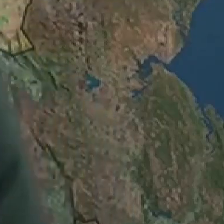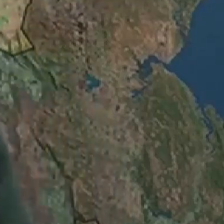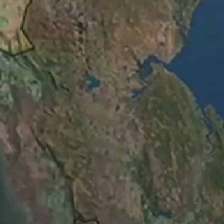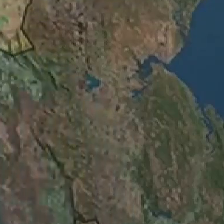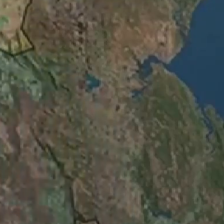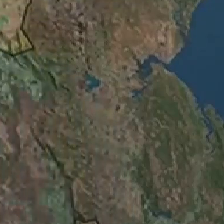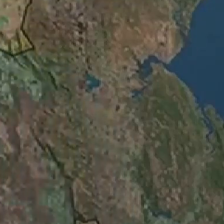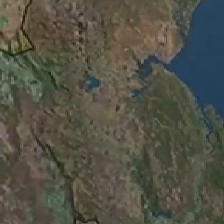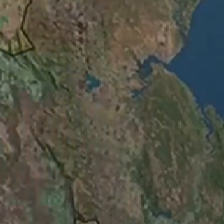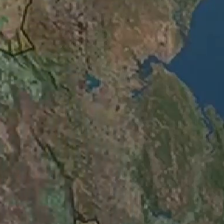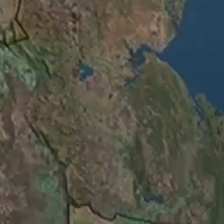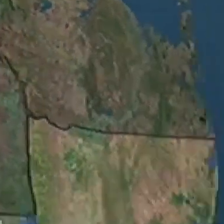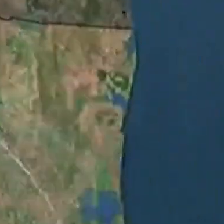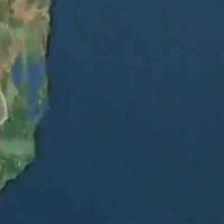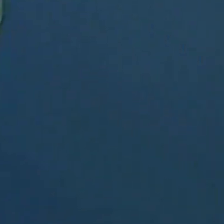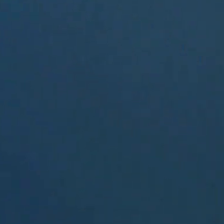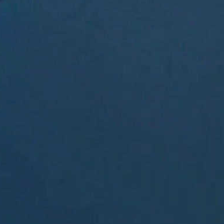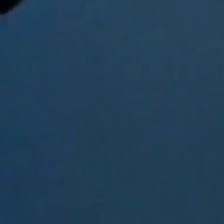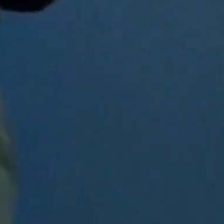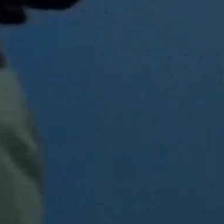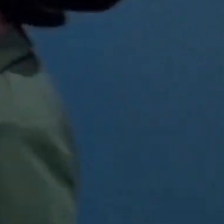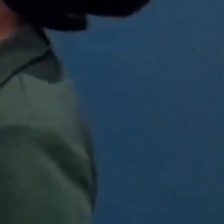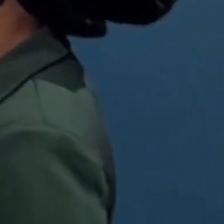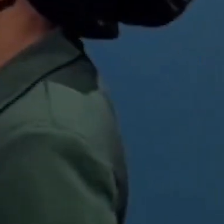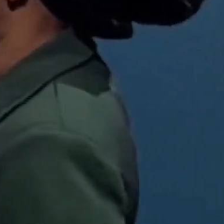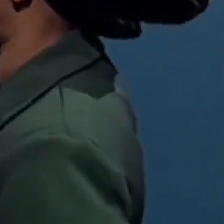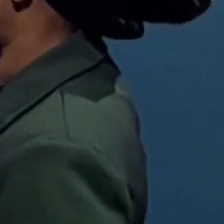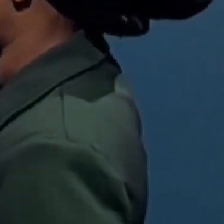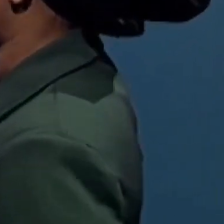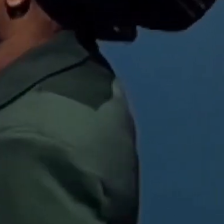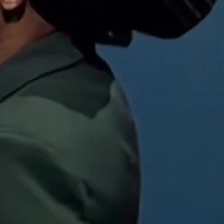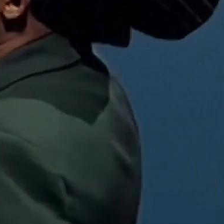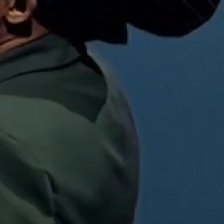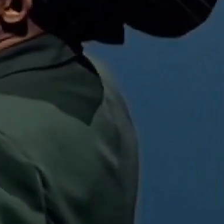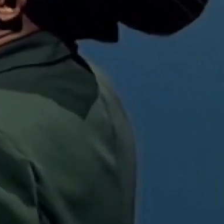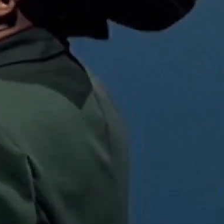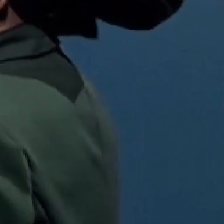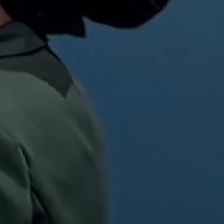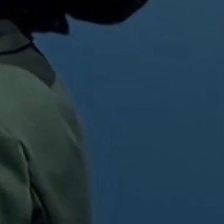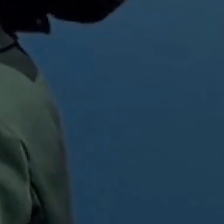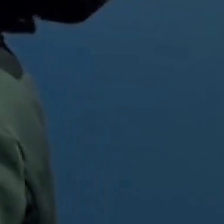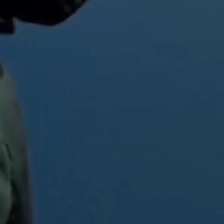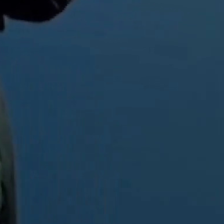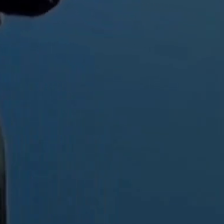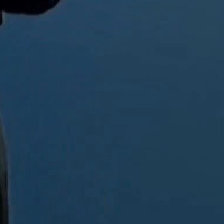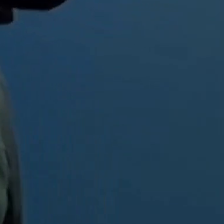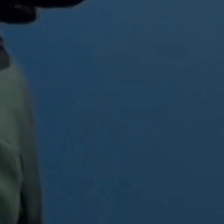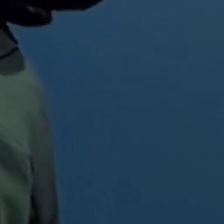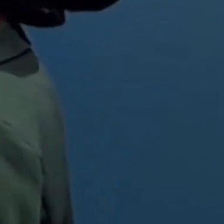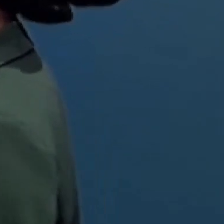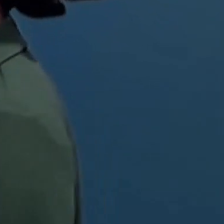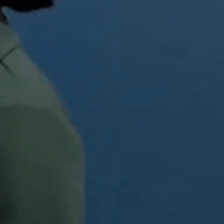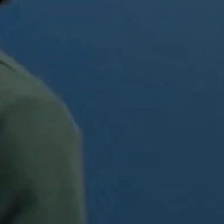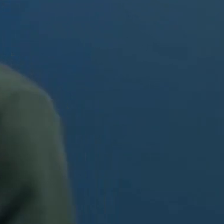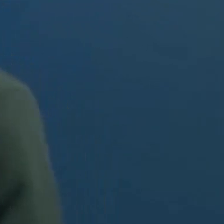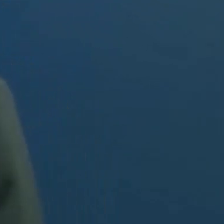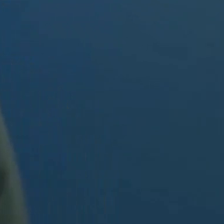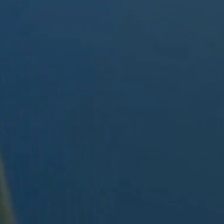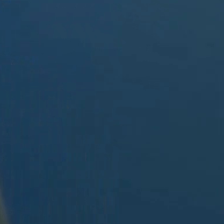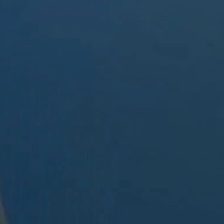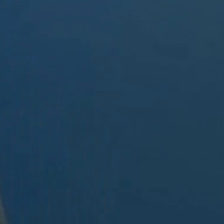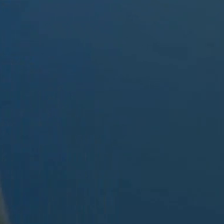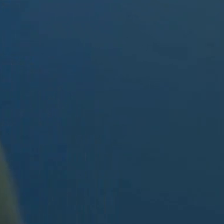digata di le 7 go a go di le 22 mo Thapameng KwaZulu-Natal le teng mo provinceng go lebega go apogile thata Pietermaritzburg tla nna